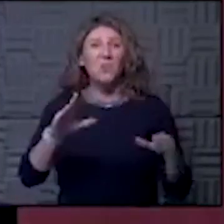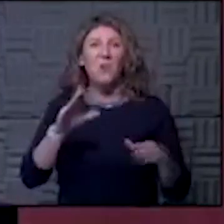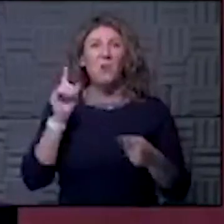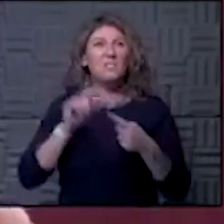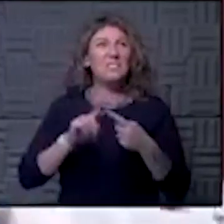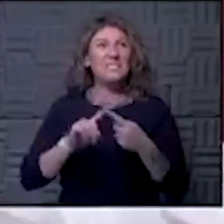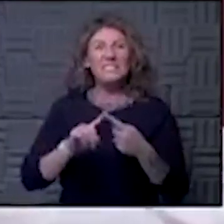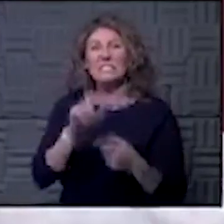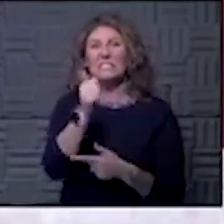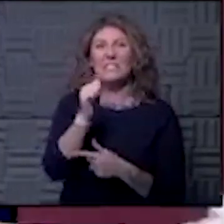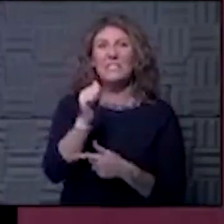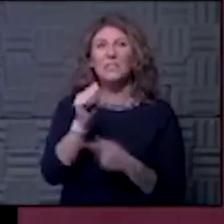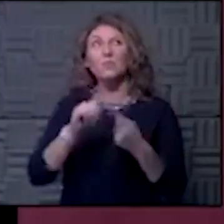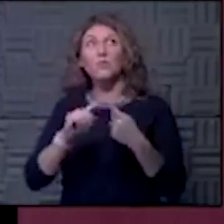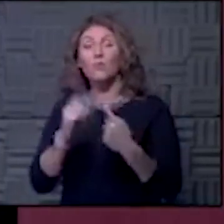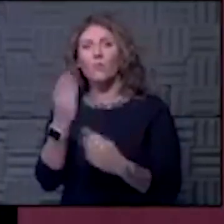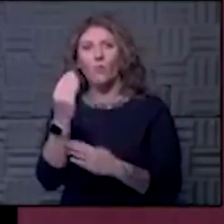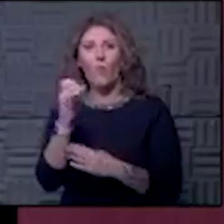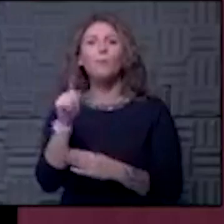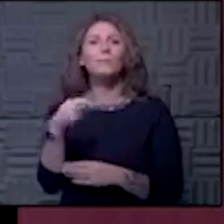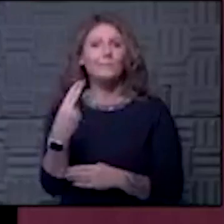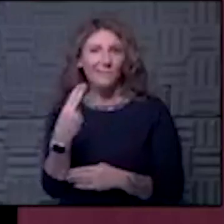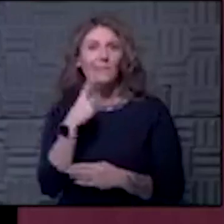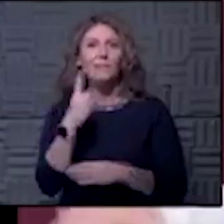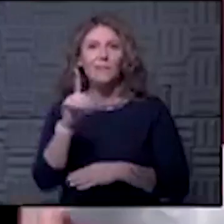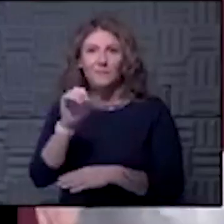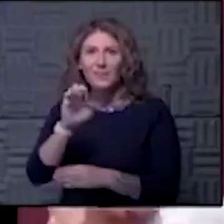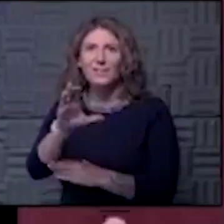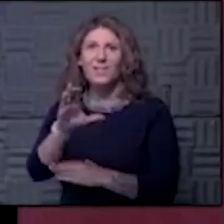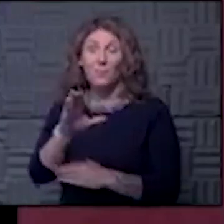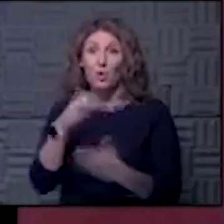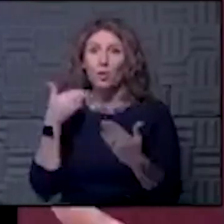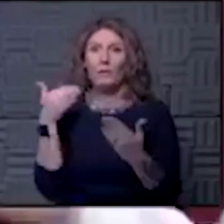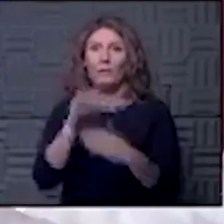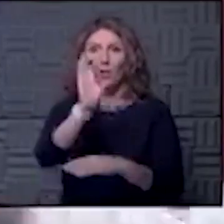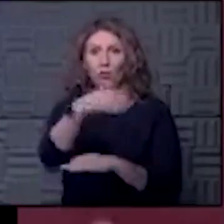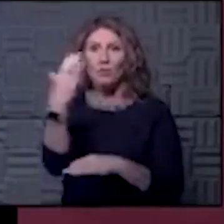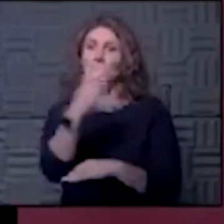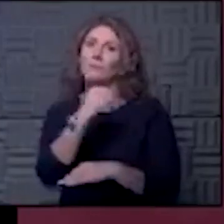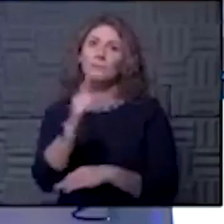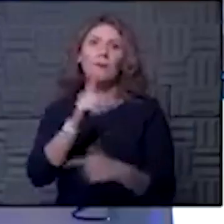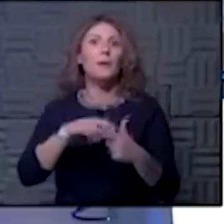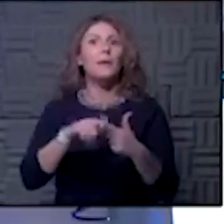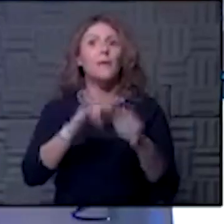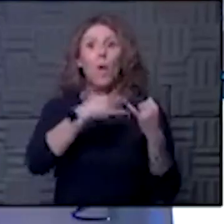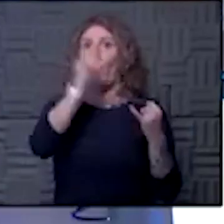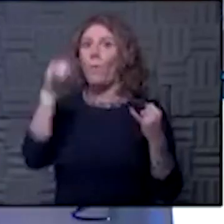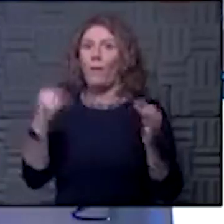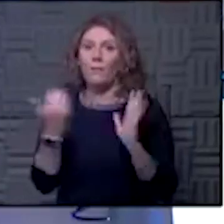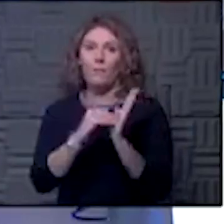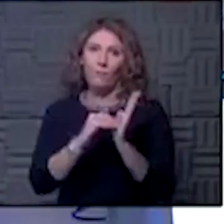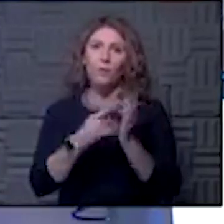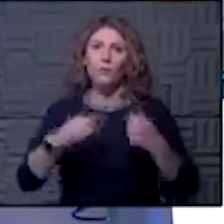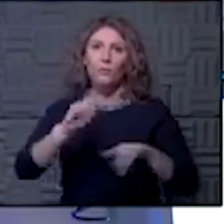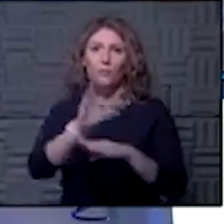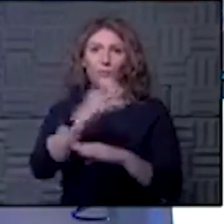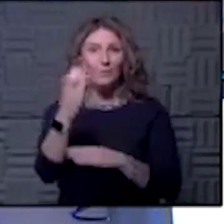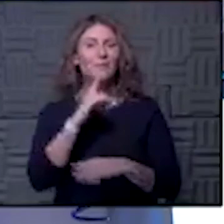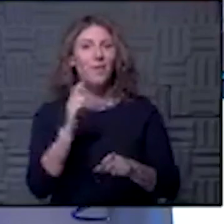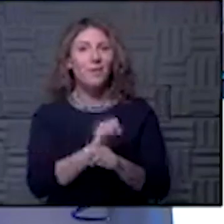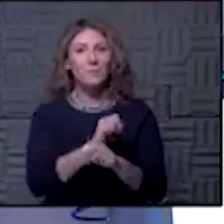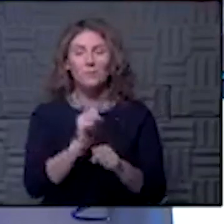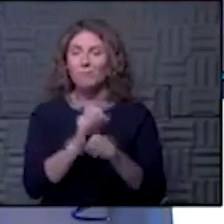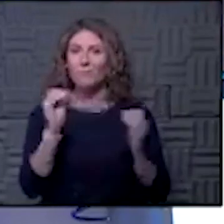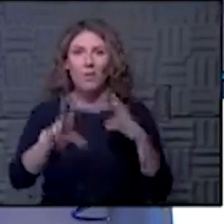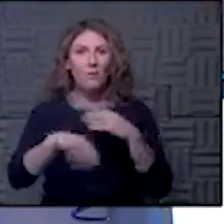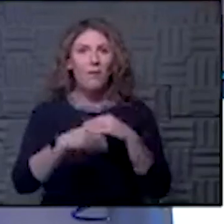14th of December, and then really leading right up to Christmas, in which case we're going to have another wave from that time. Yeah, absolutely. I don't think there's anything to add from